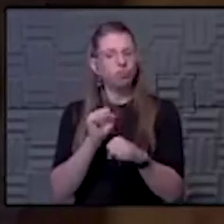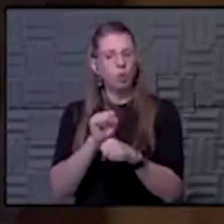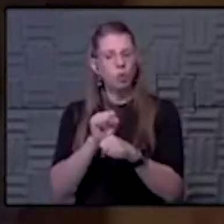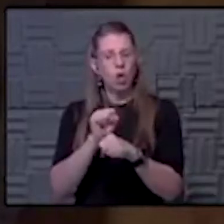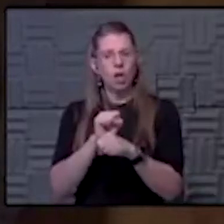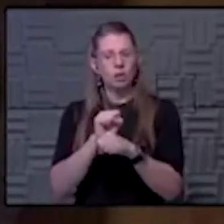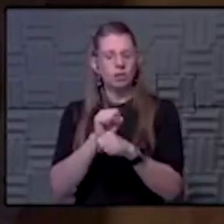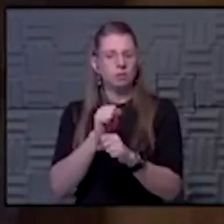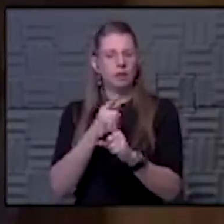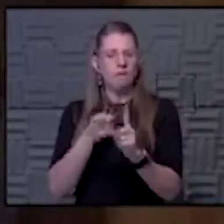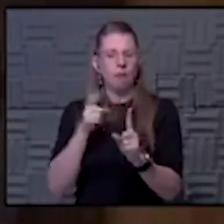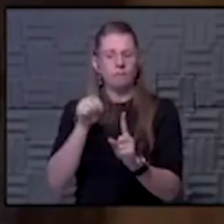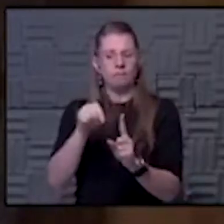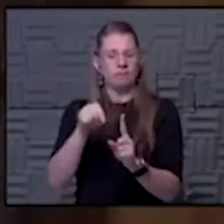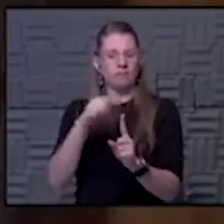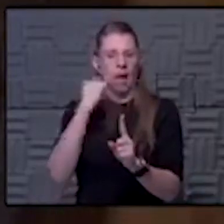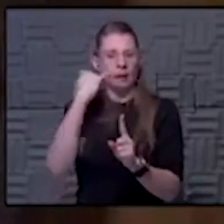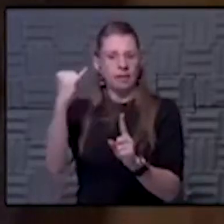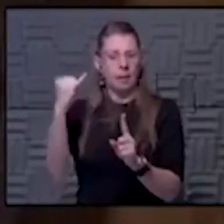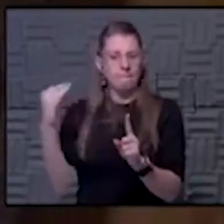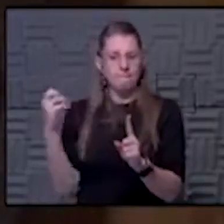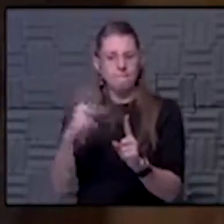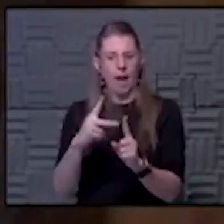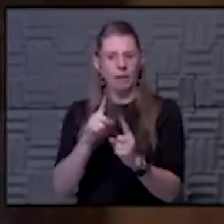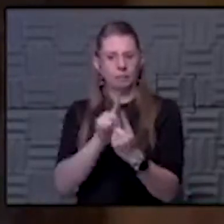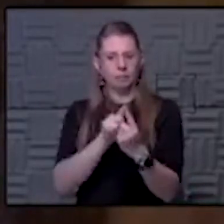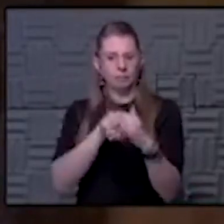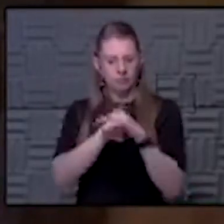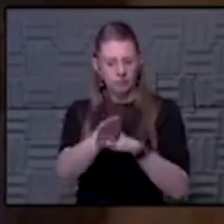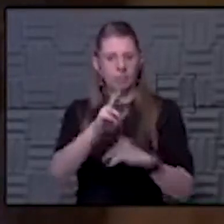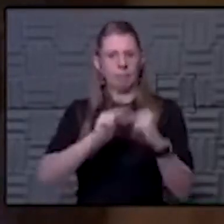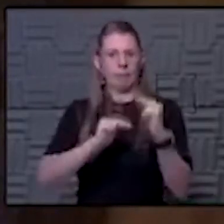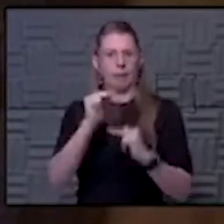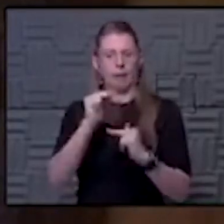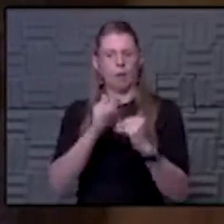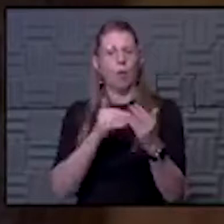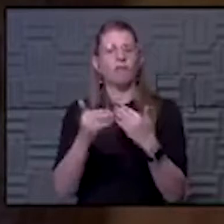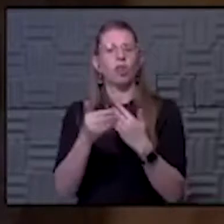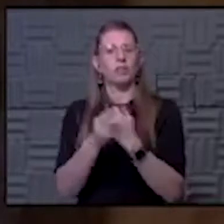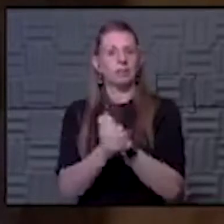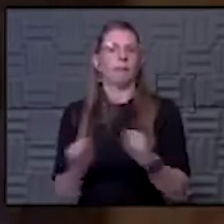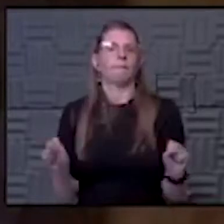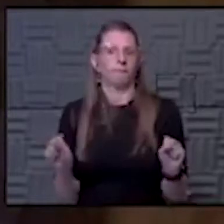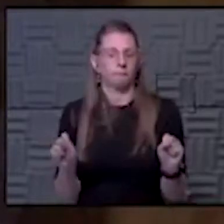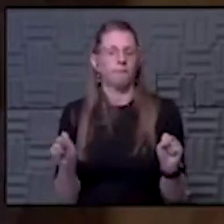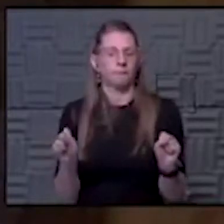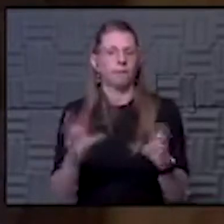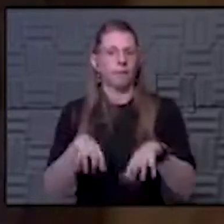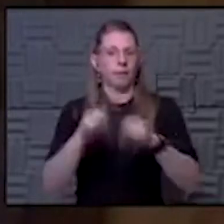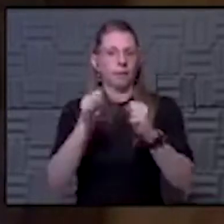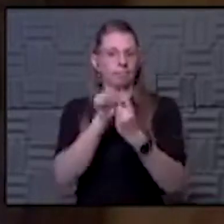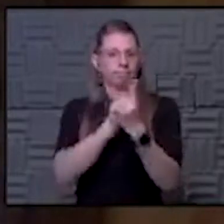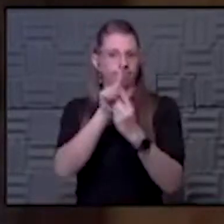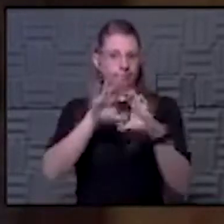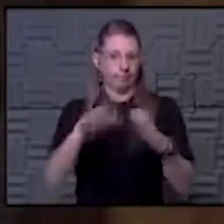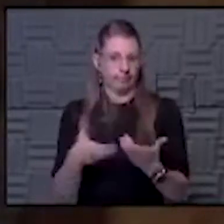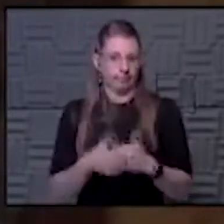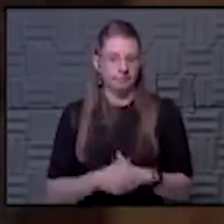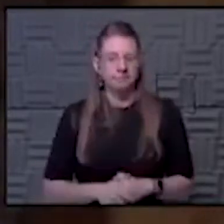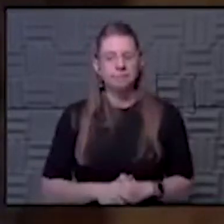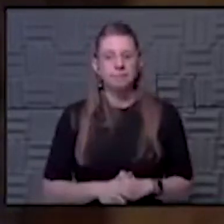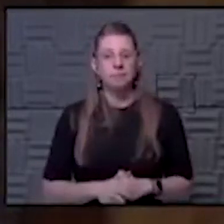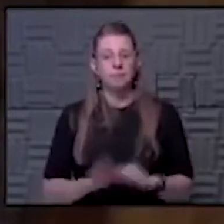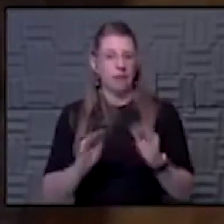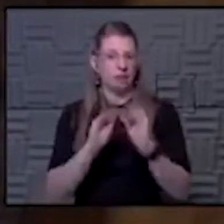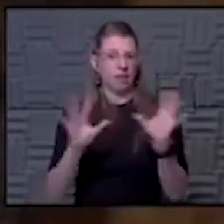of the idea that they go back into the building when it is safe to do that. Obviously,